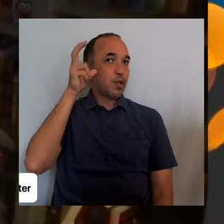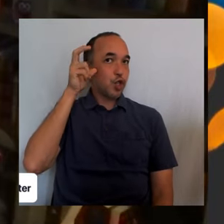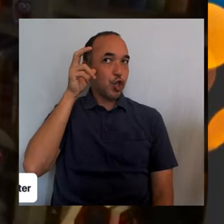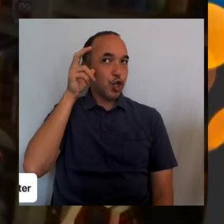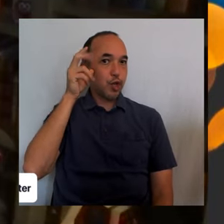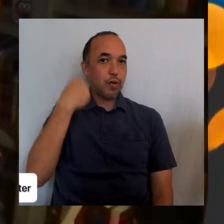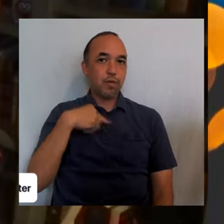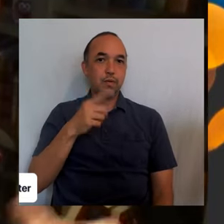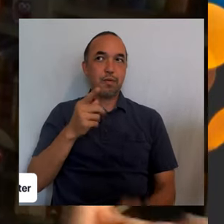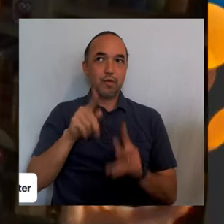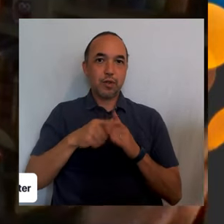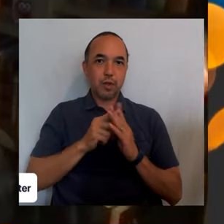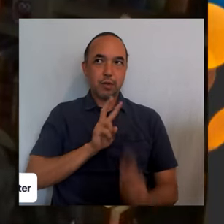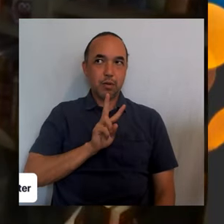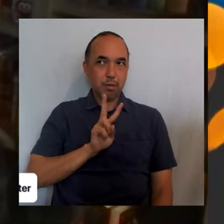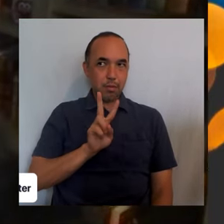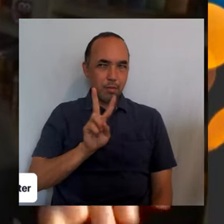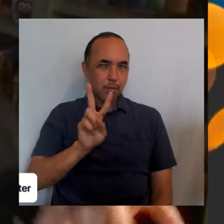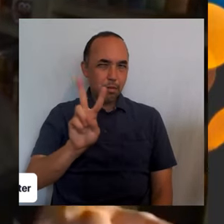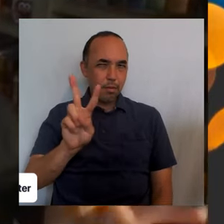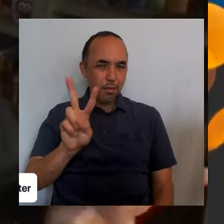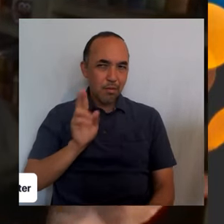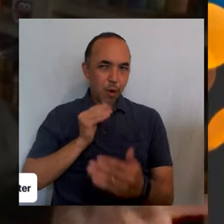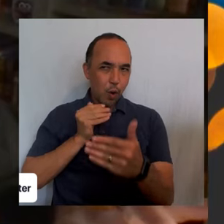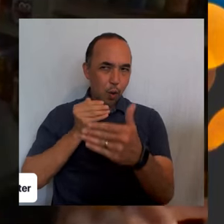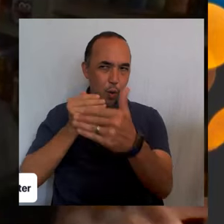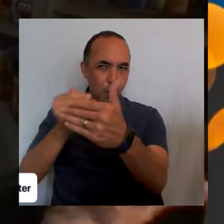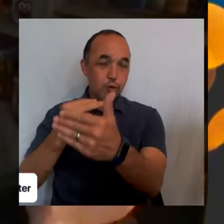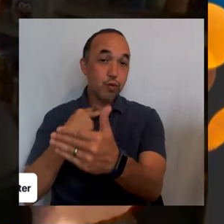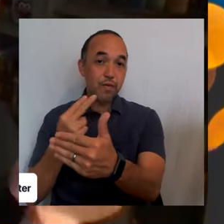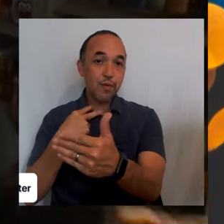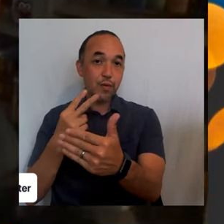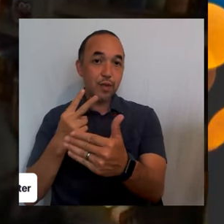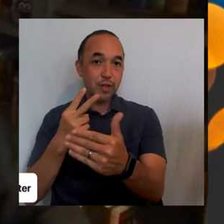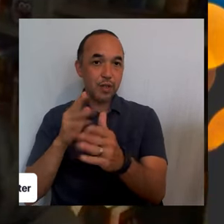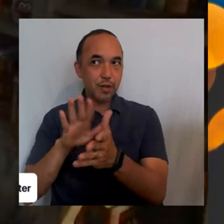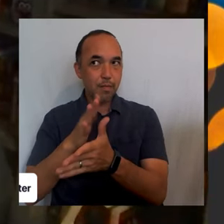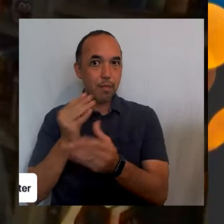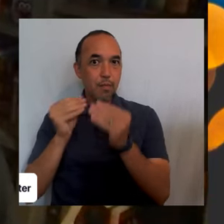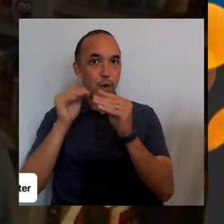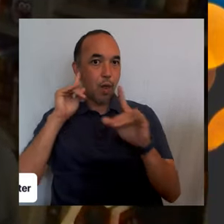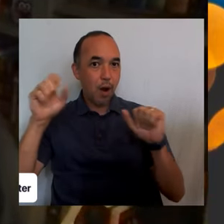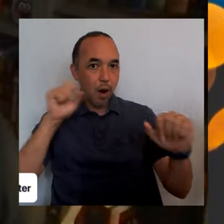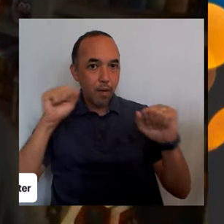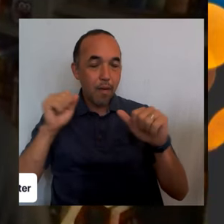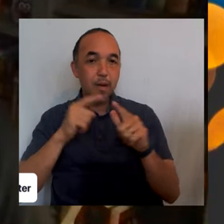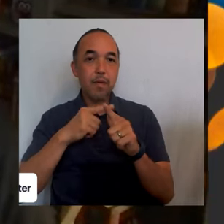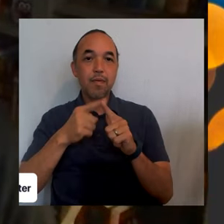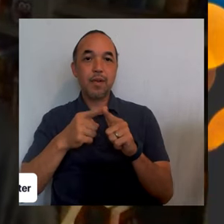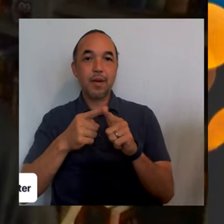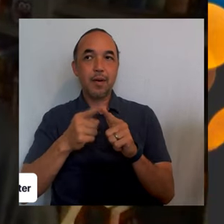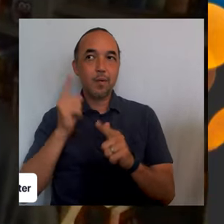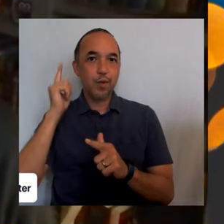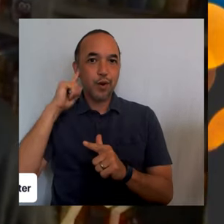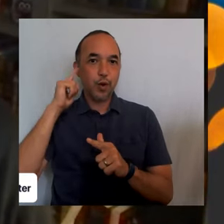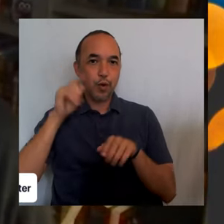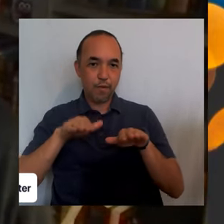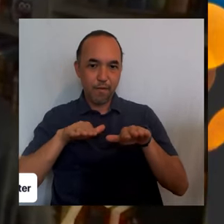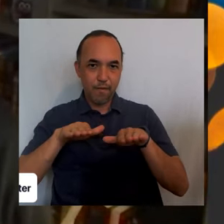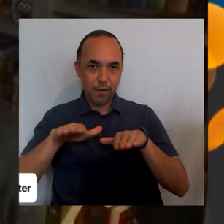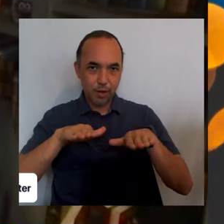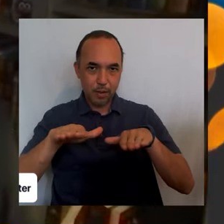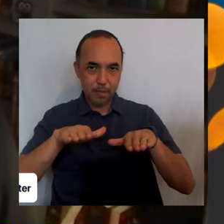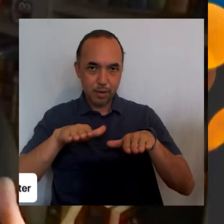point, we were like, what is happening? We started hearing footsteps shuffling. We